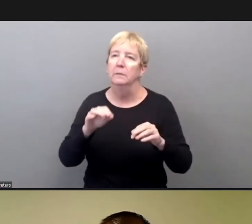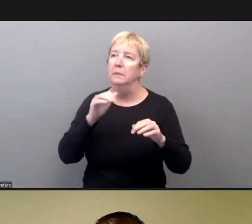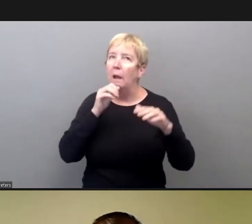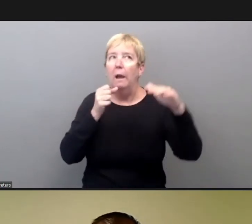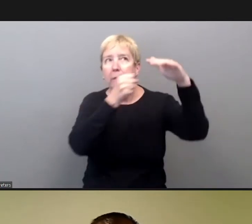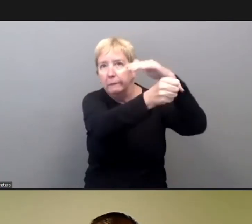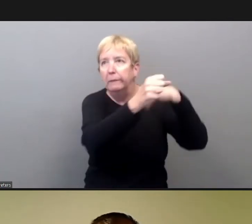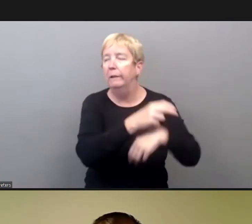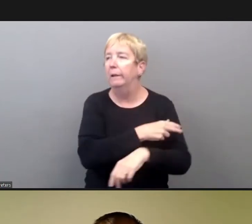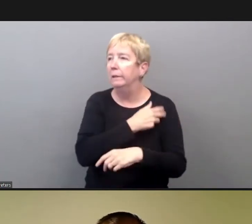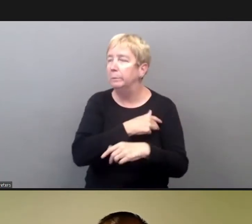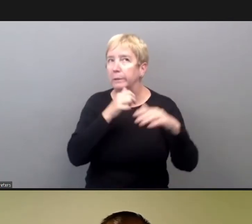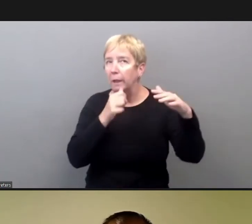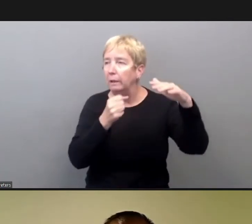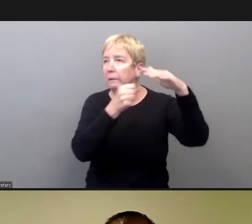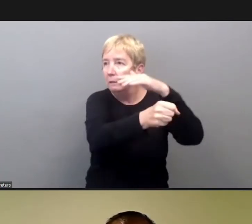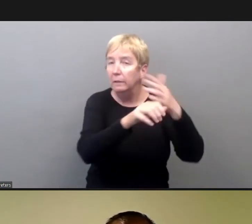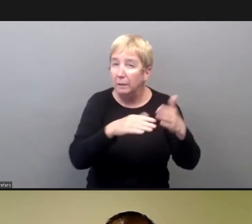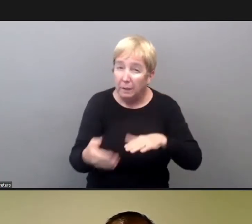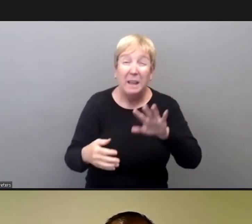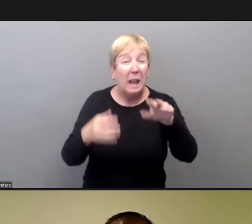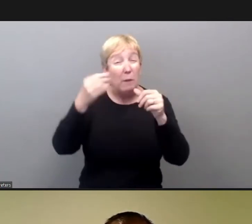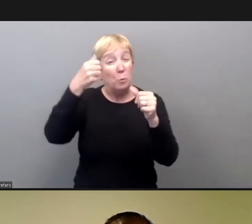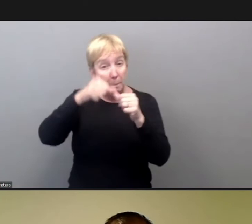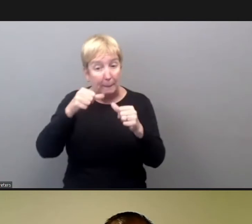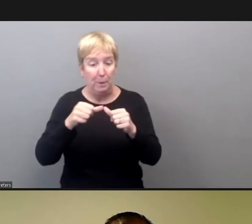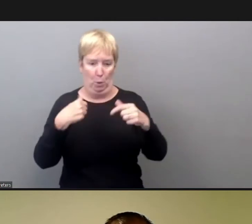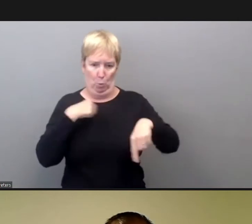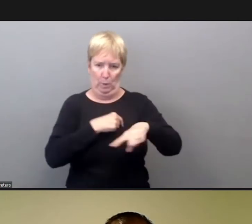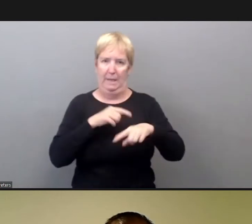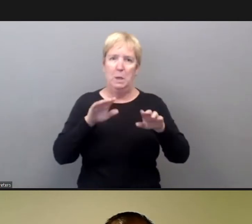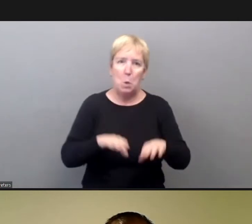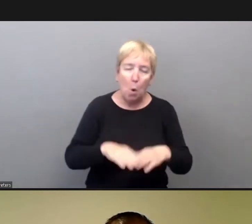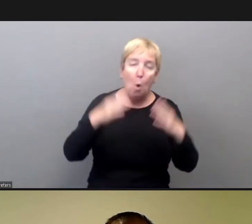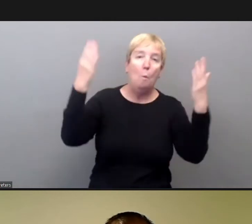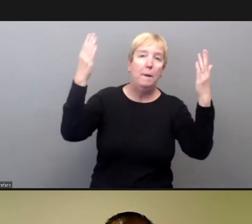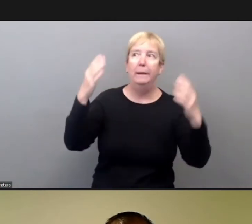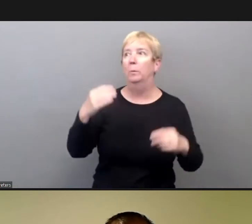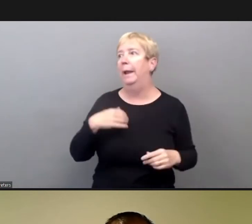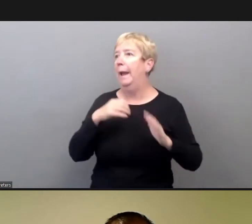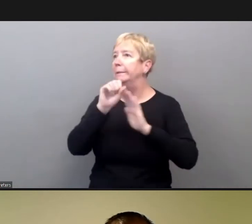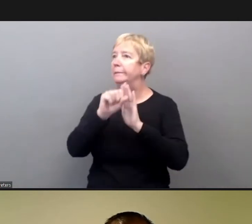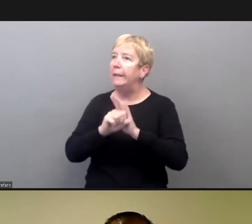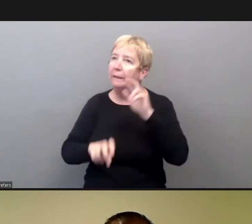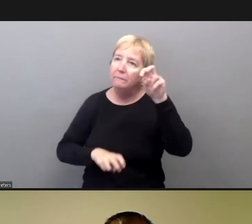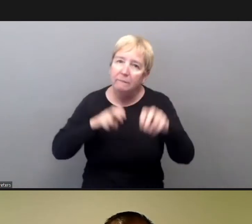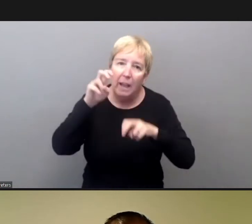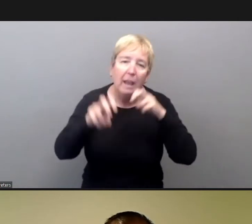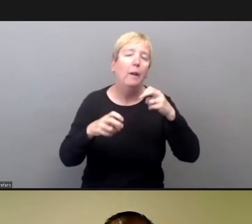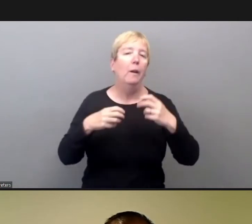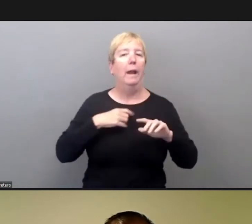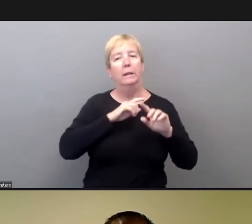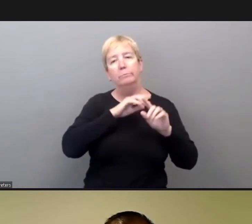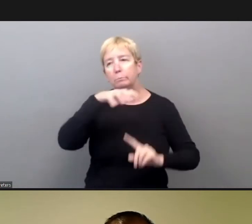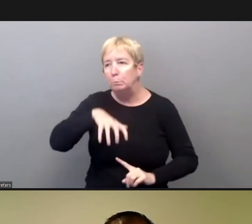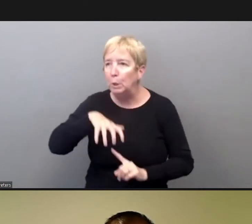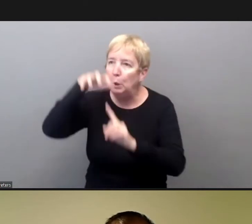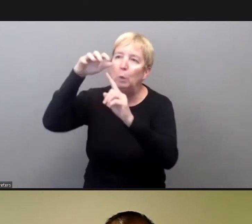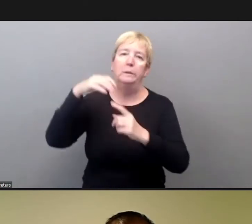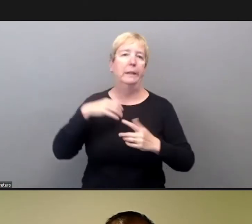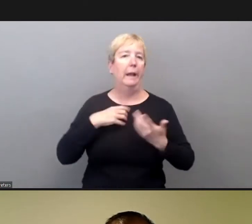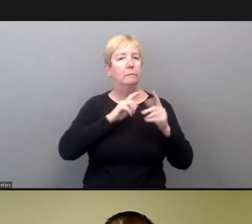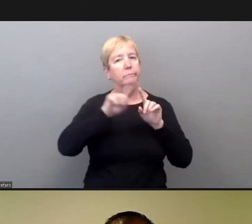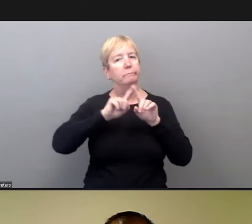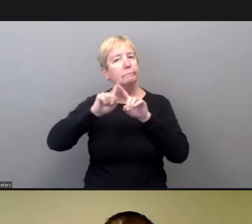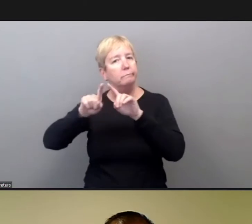COVID opening up, there's like state fair, there's balloon fiesta, there's different things going on that can sometimes overwhelm,